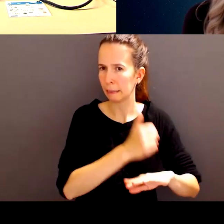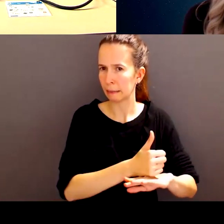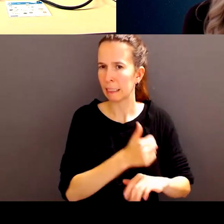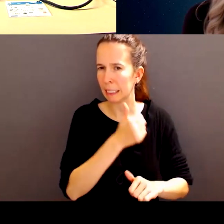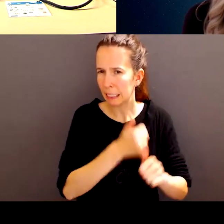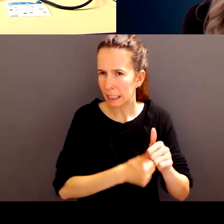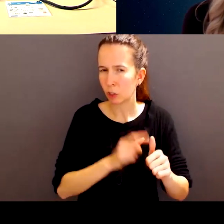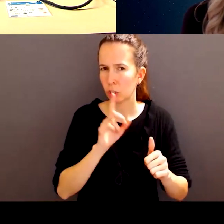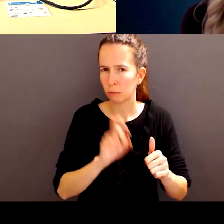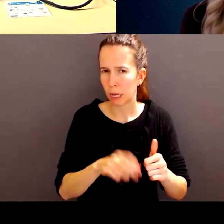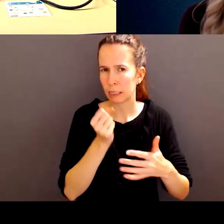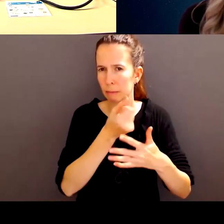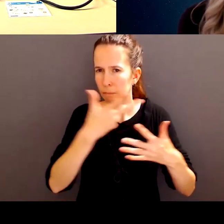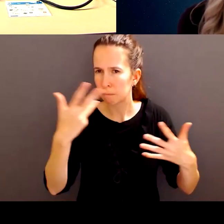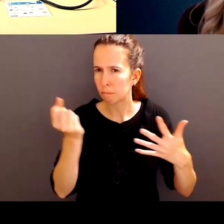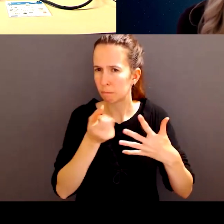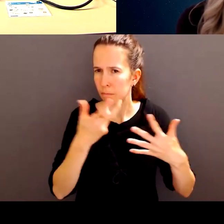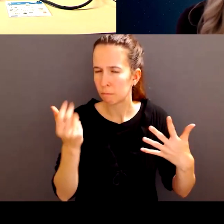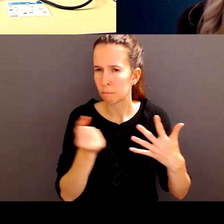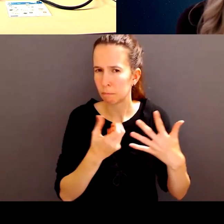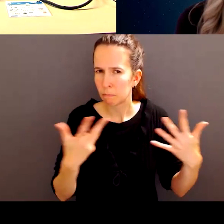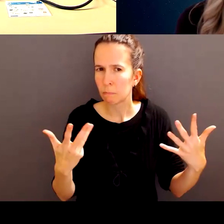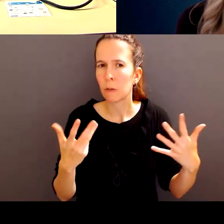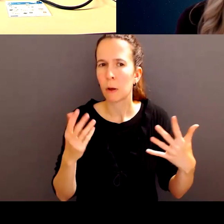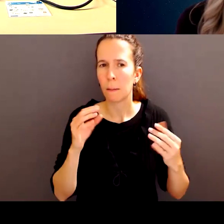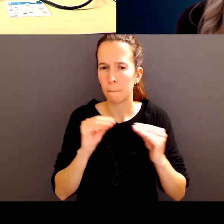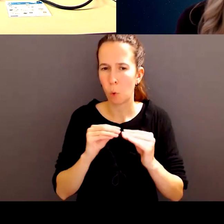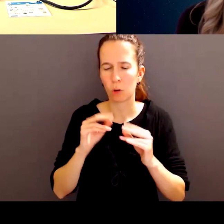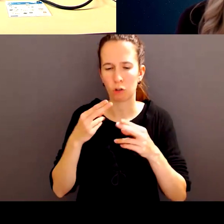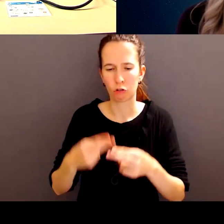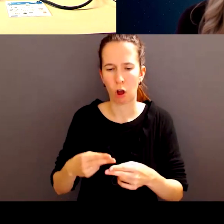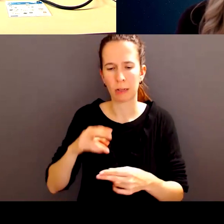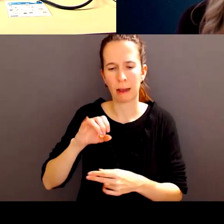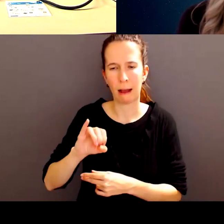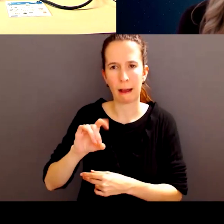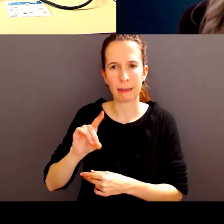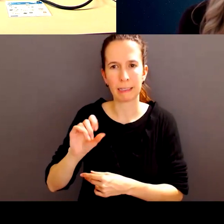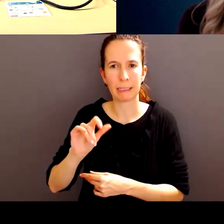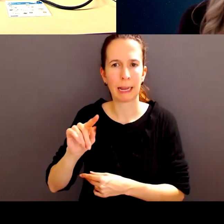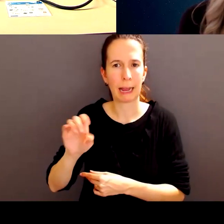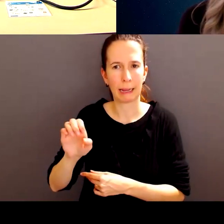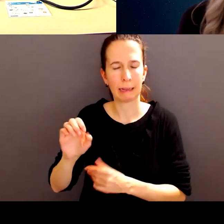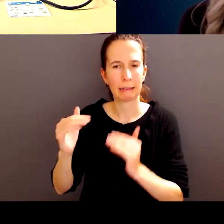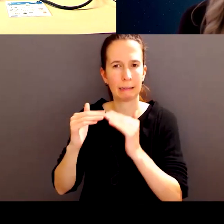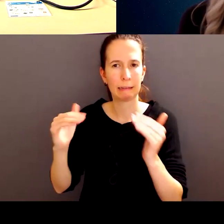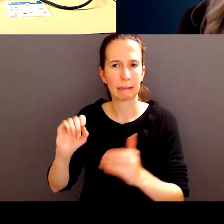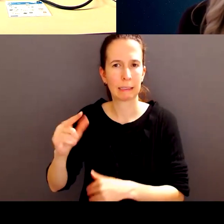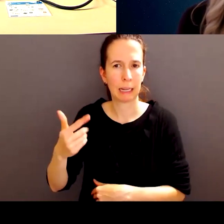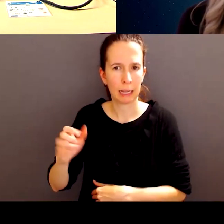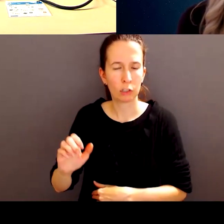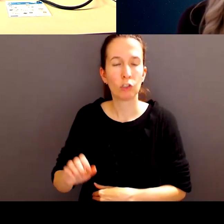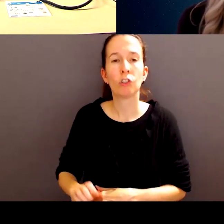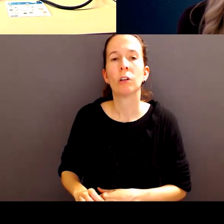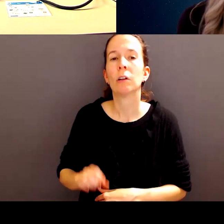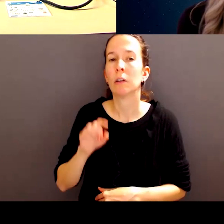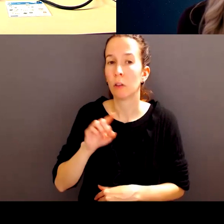really brought out in terms of the ideate stage. So you can't take the whole research agenda forward. So really our way of